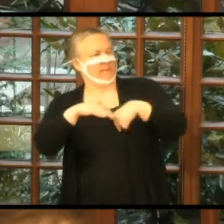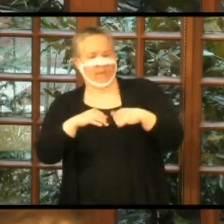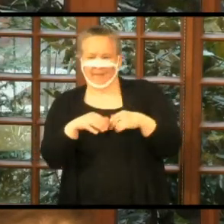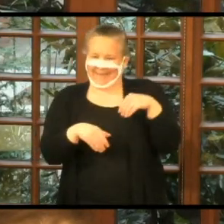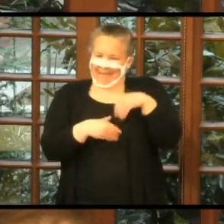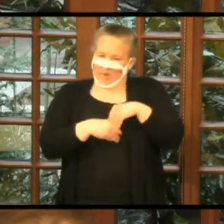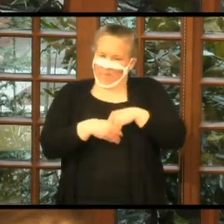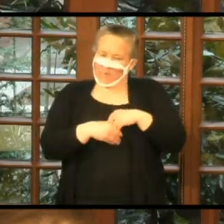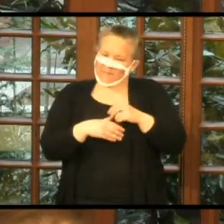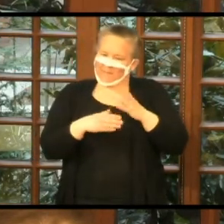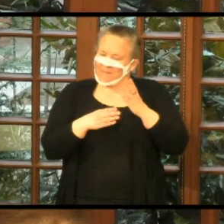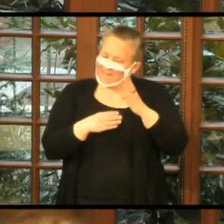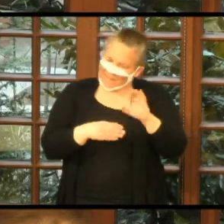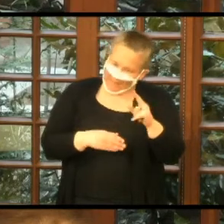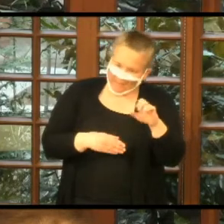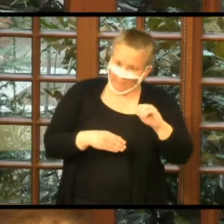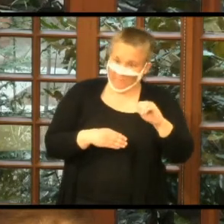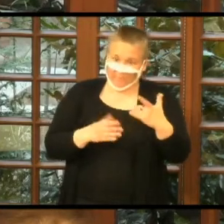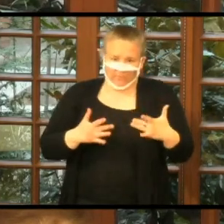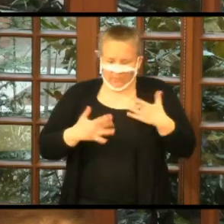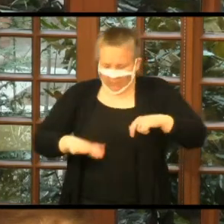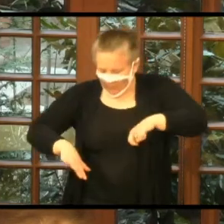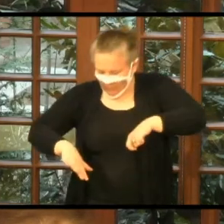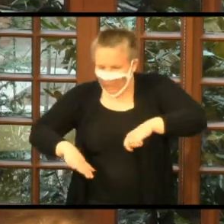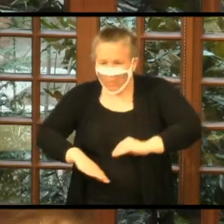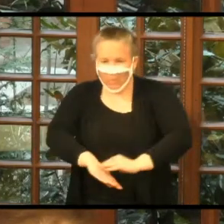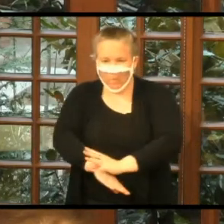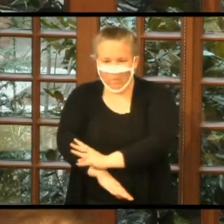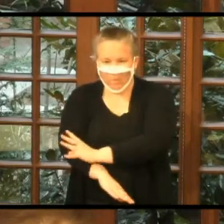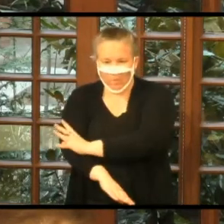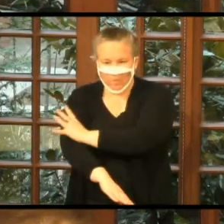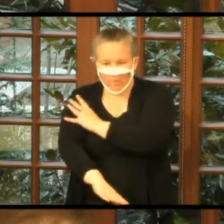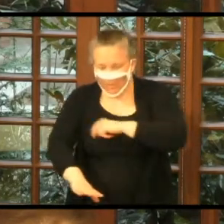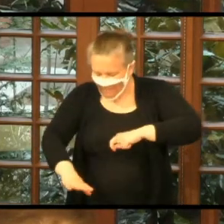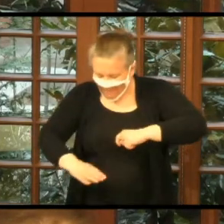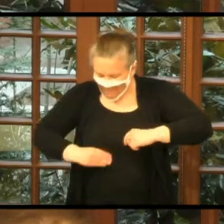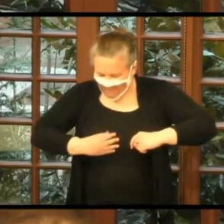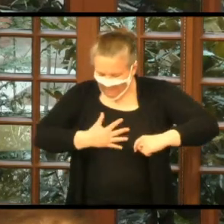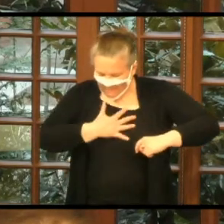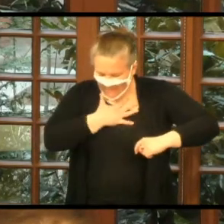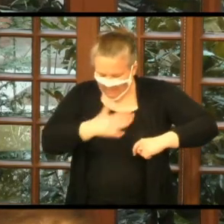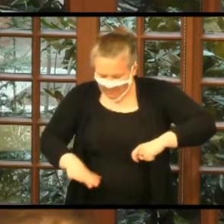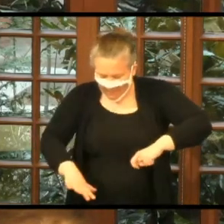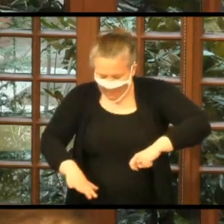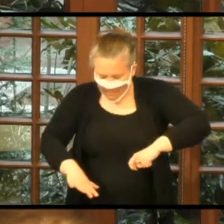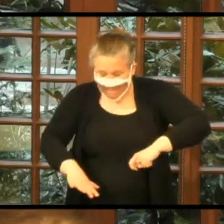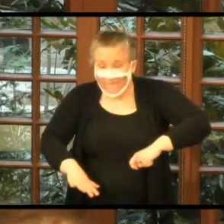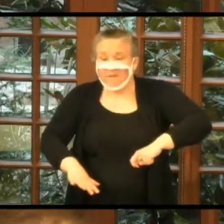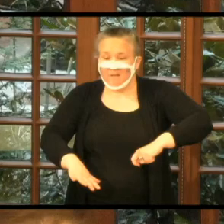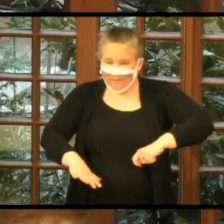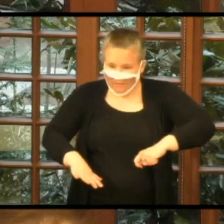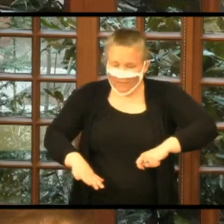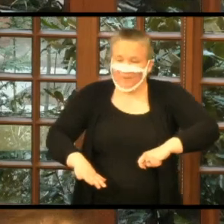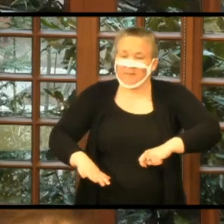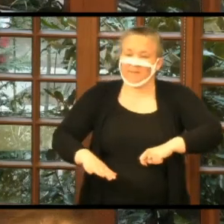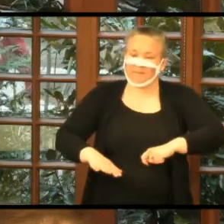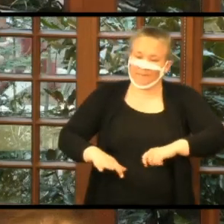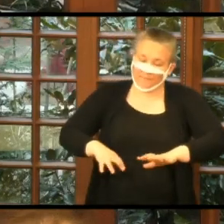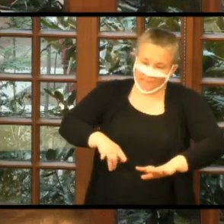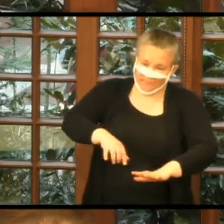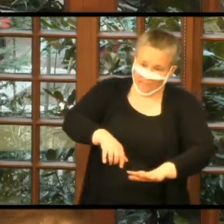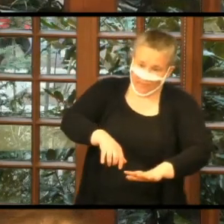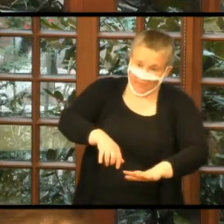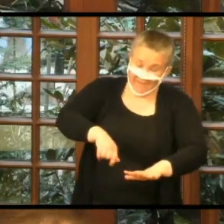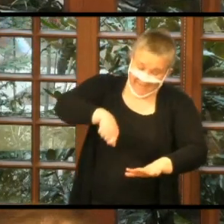innermost sanctum, and the thrill of it sends a chill through Probir's own chest. As he guides his right hand into the